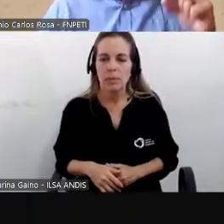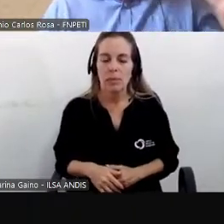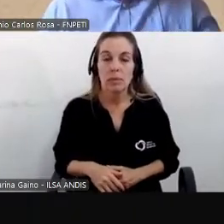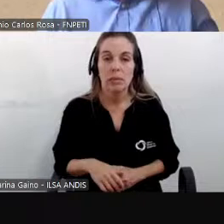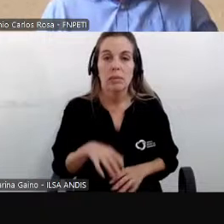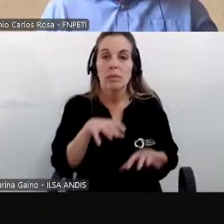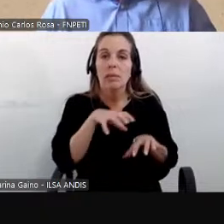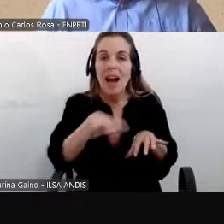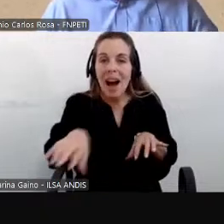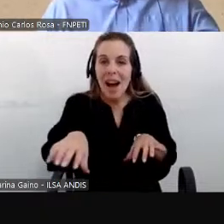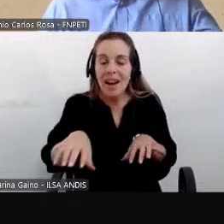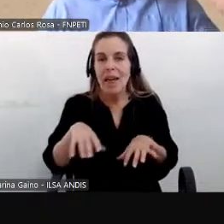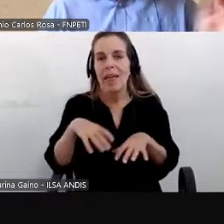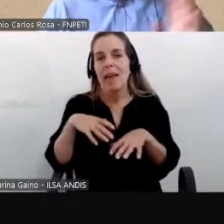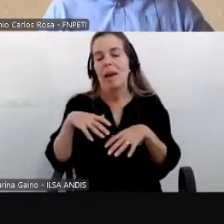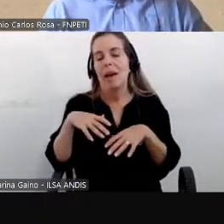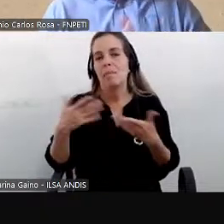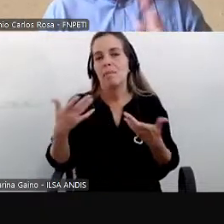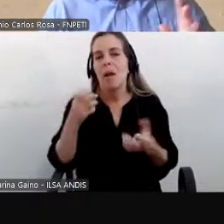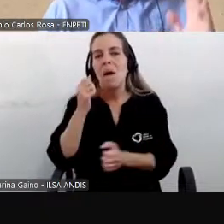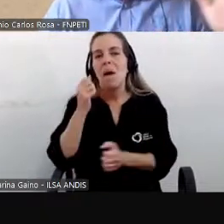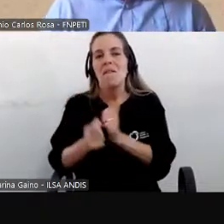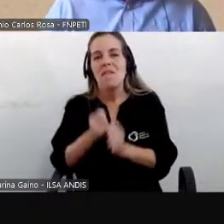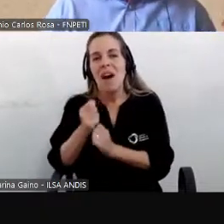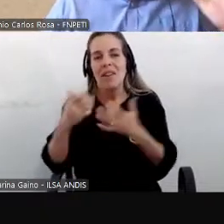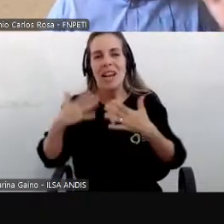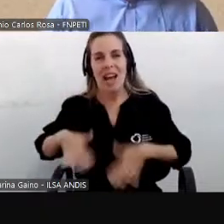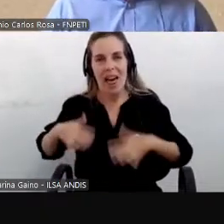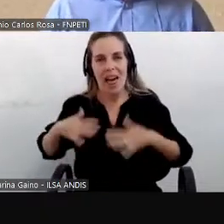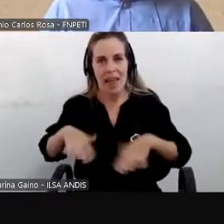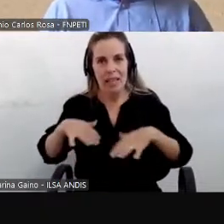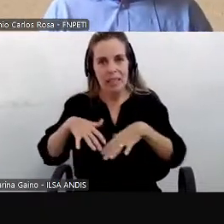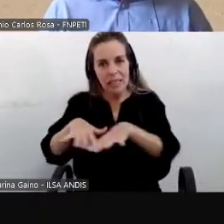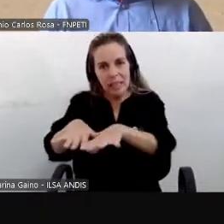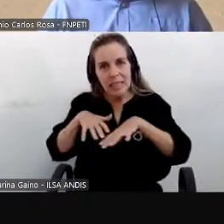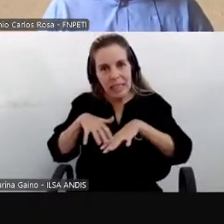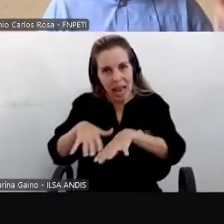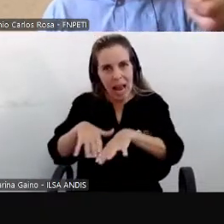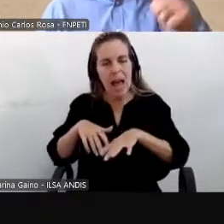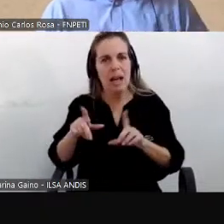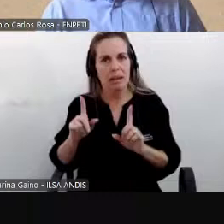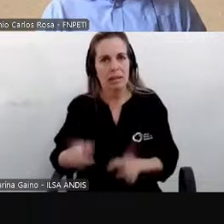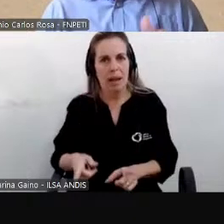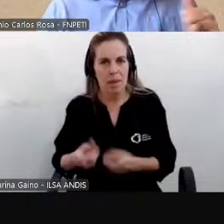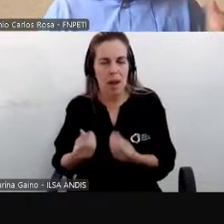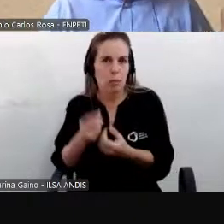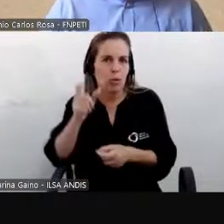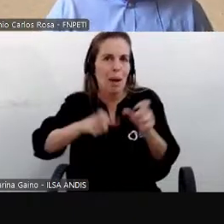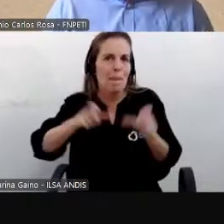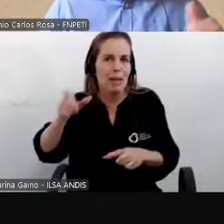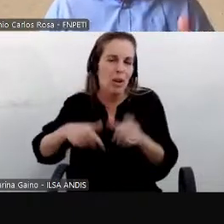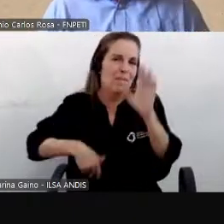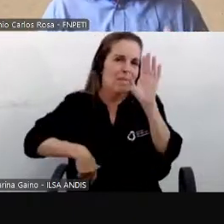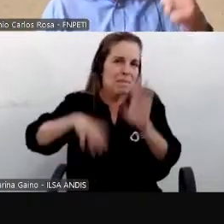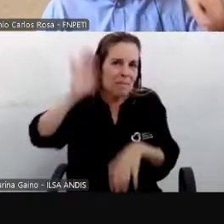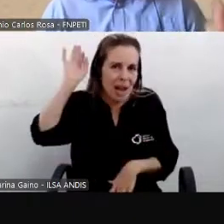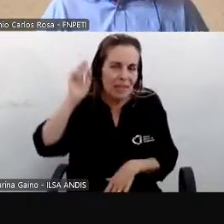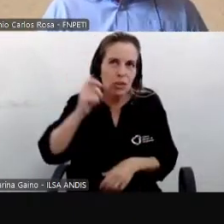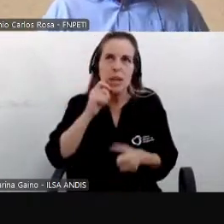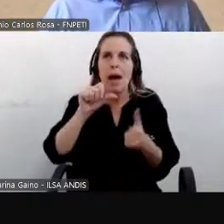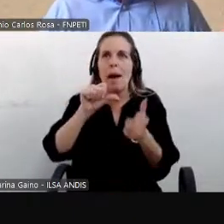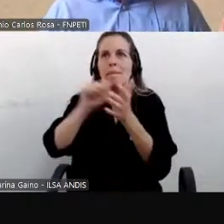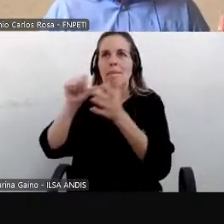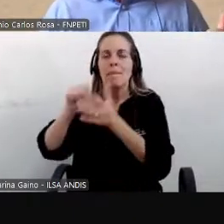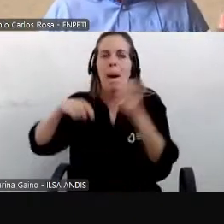immigrants. In the textile sector or garment sector, there is a mass of migrant workers coming from